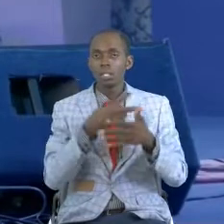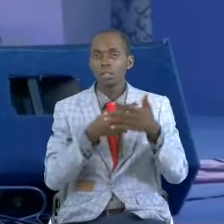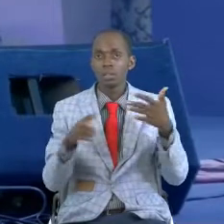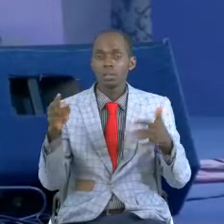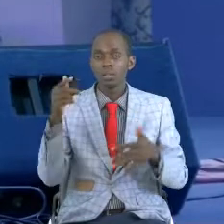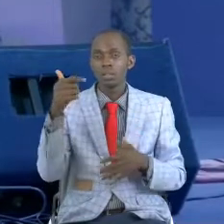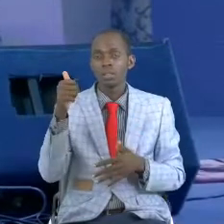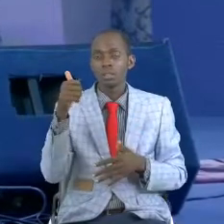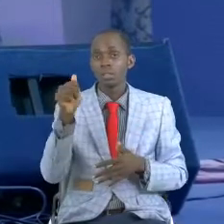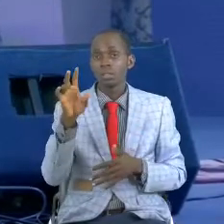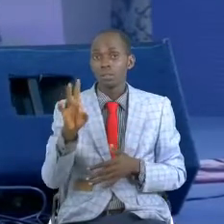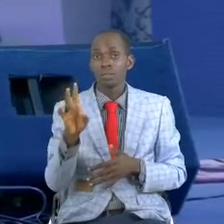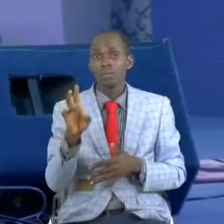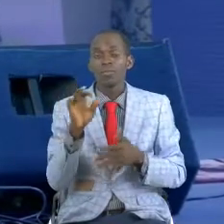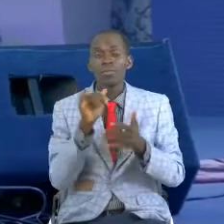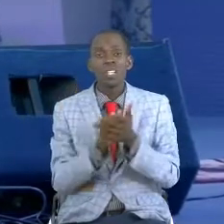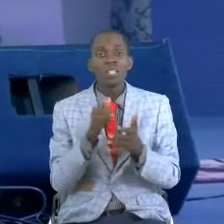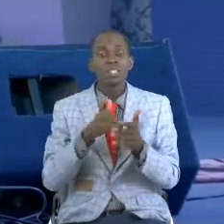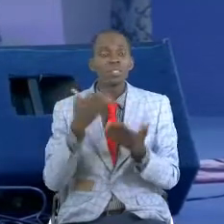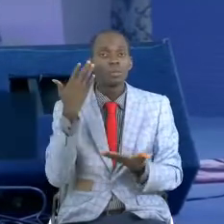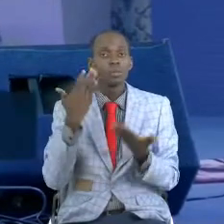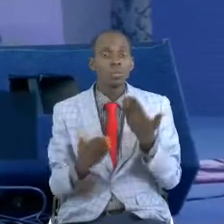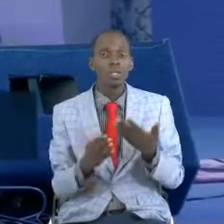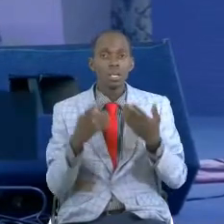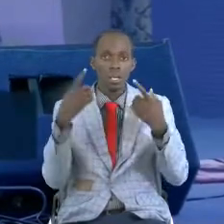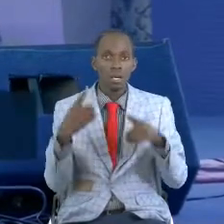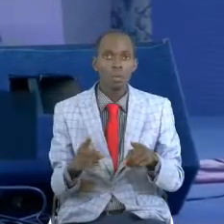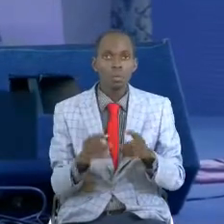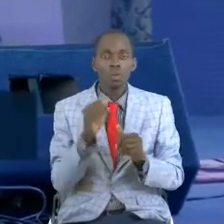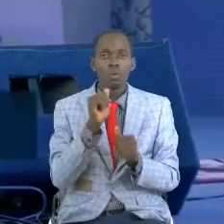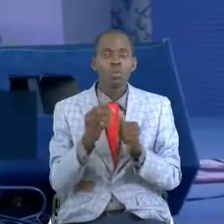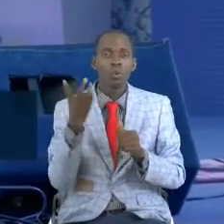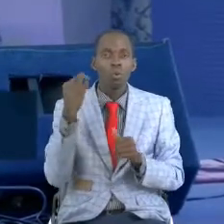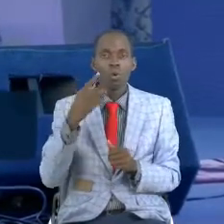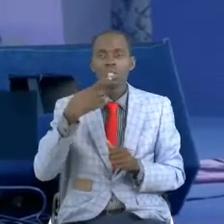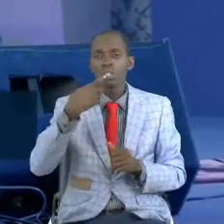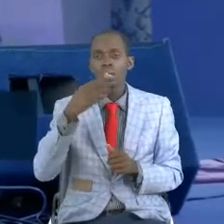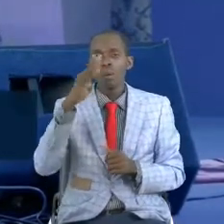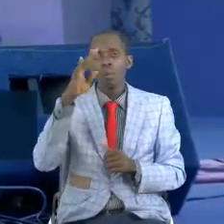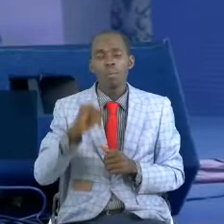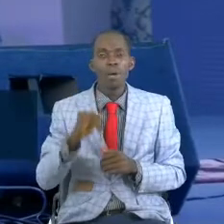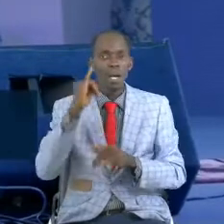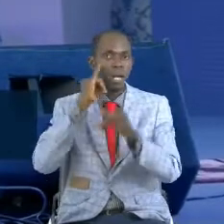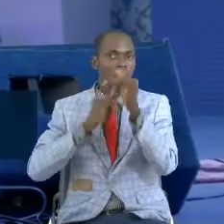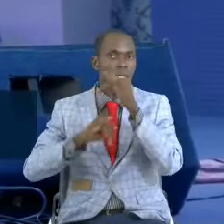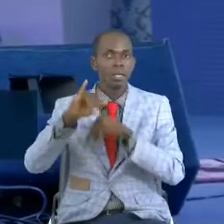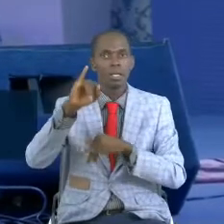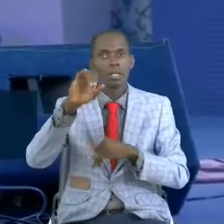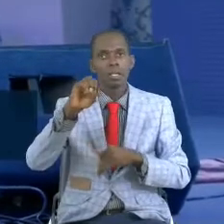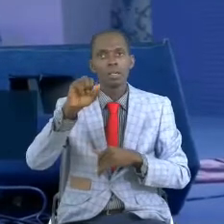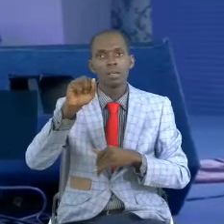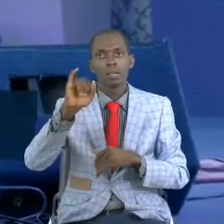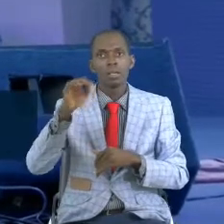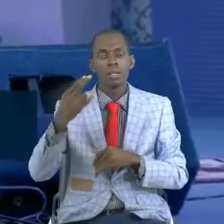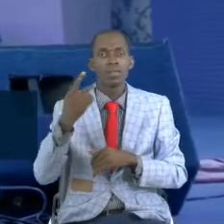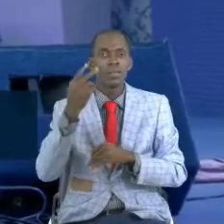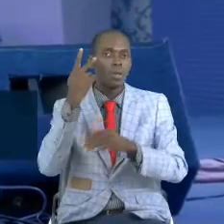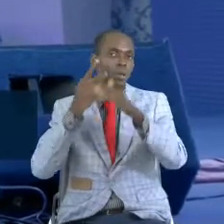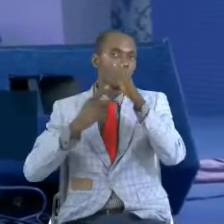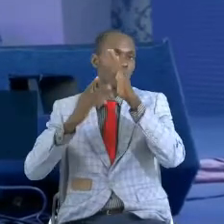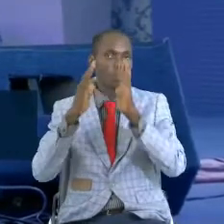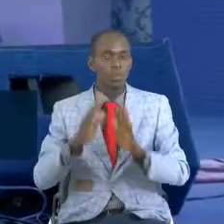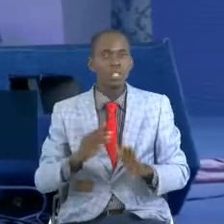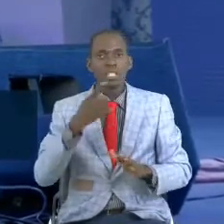that it may be fulfilled, which was spoken by Isaiah the prophet, saying,